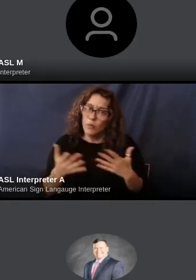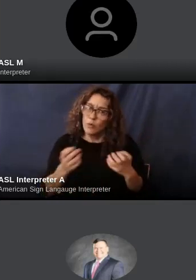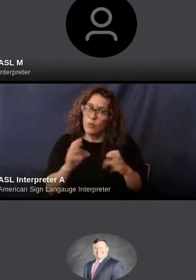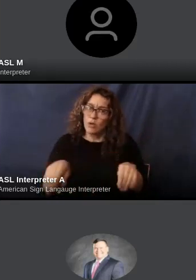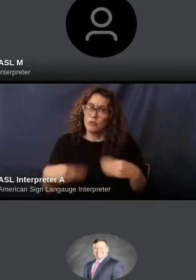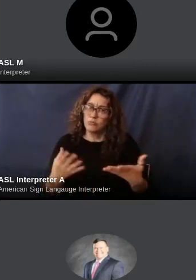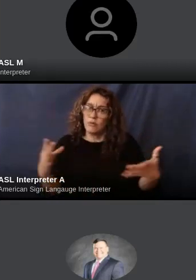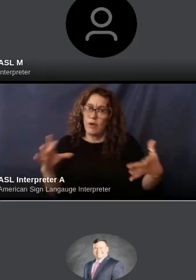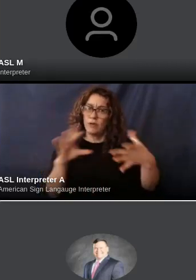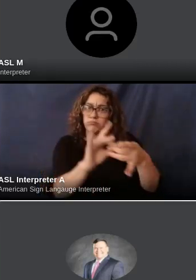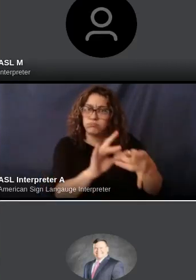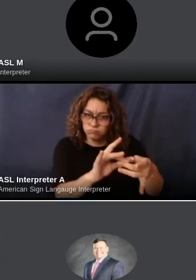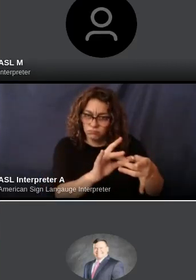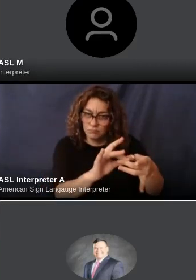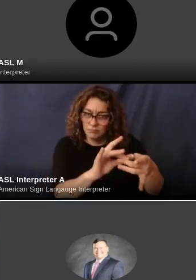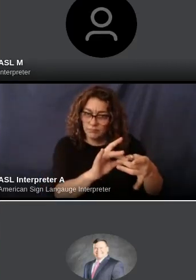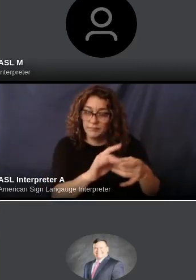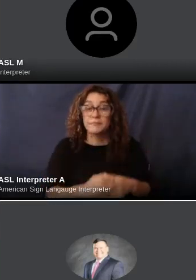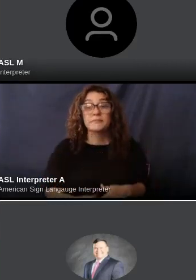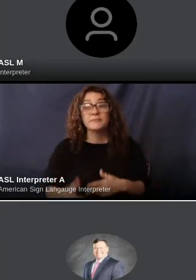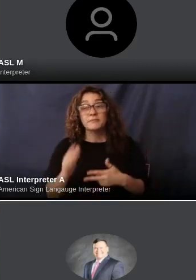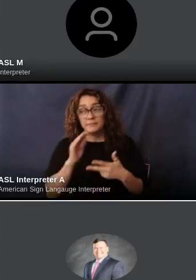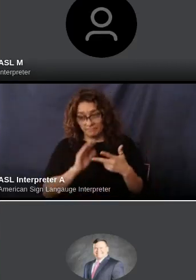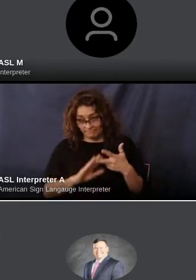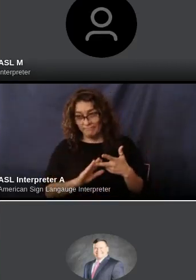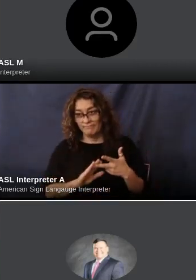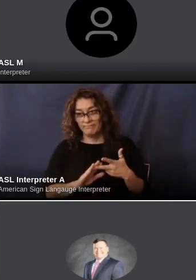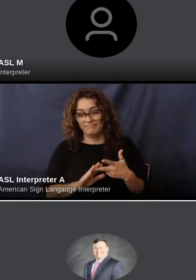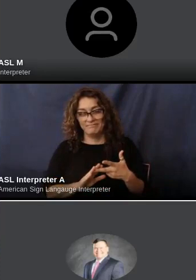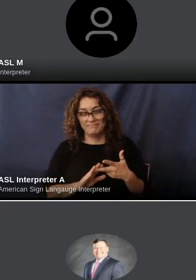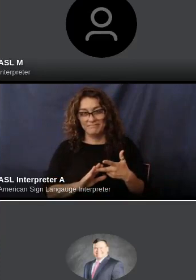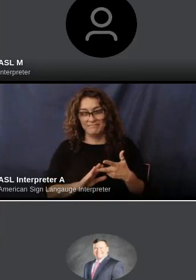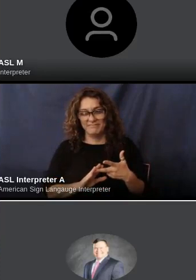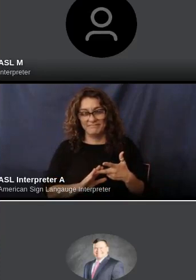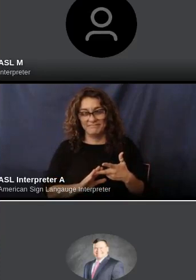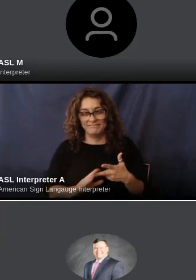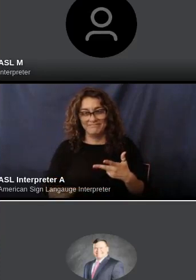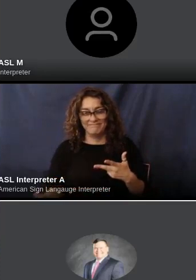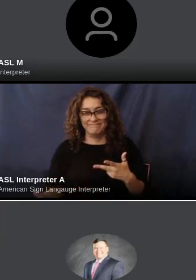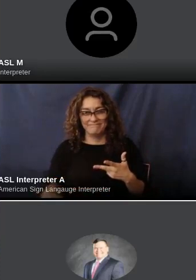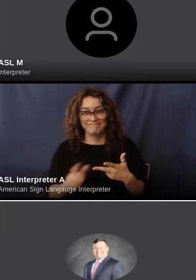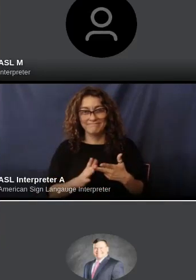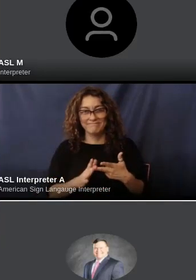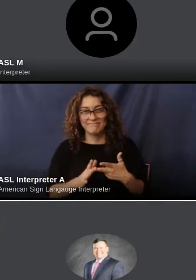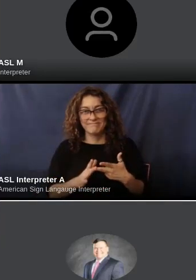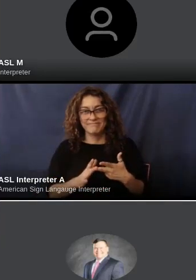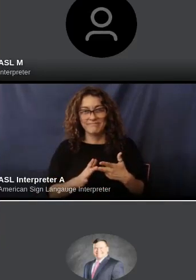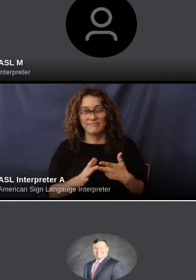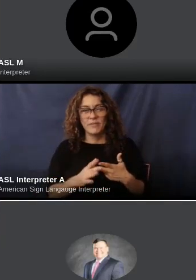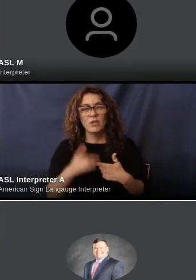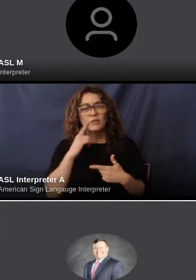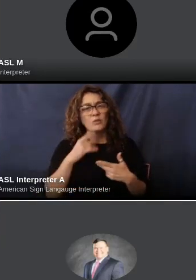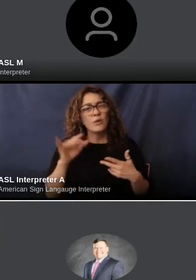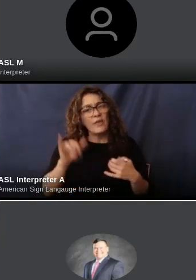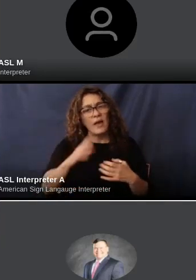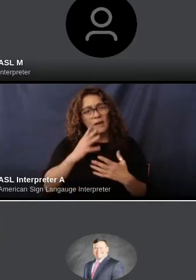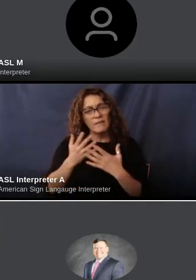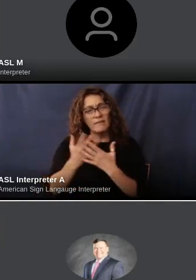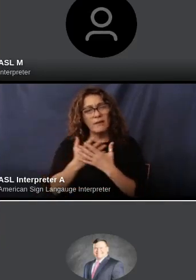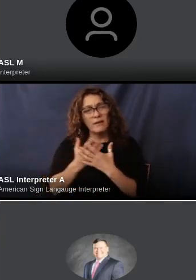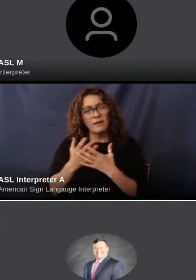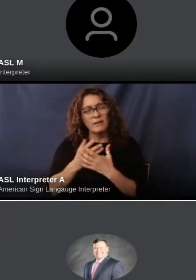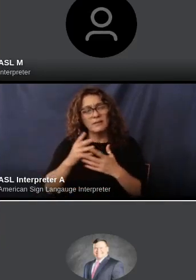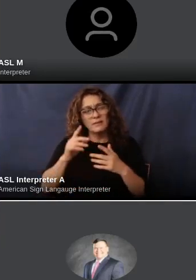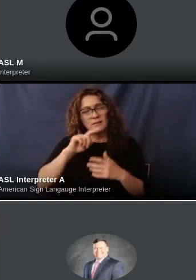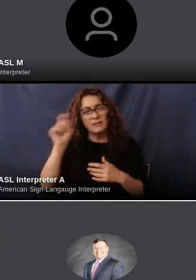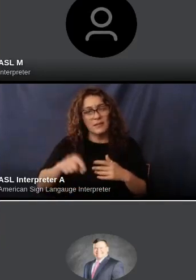Thank you. The third question. We have a school who wants to use a company from the Texas Vetted Tutors list, but they don't want